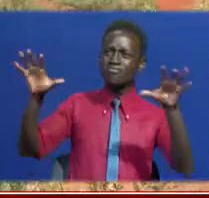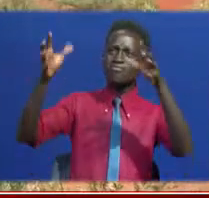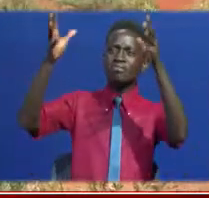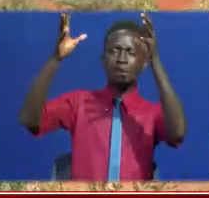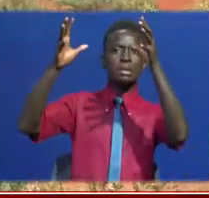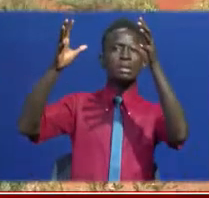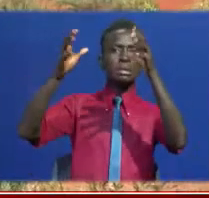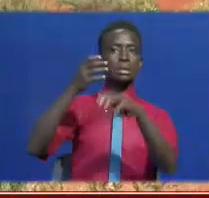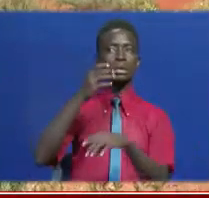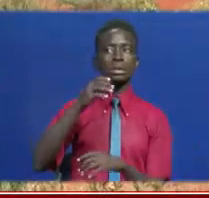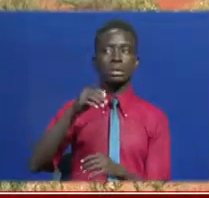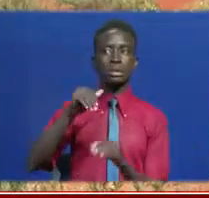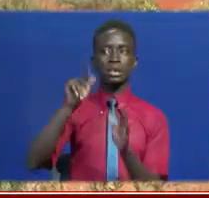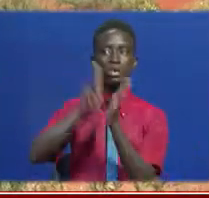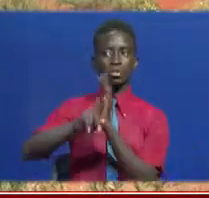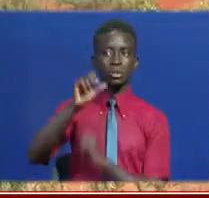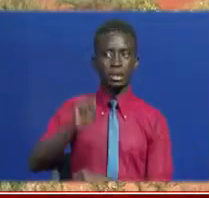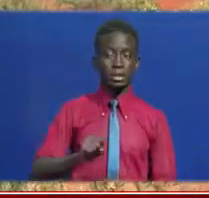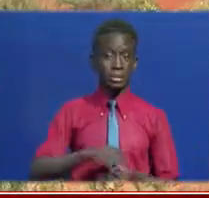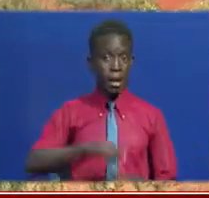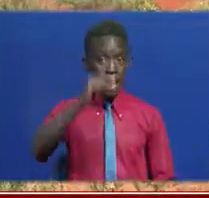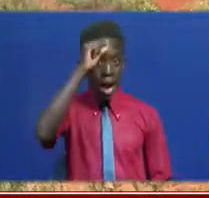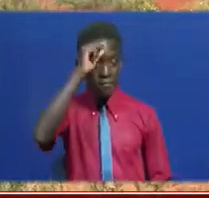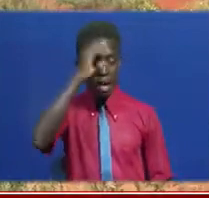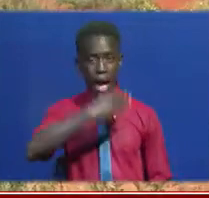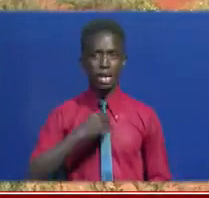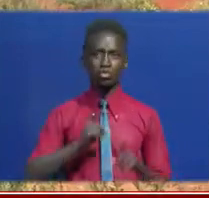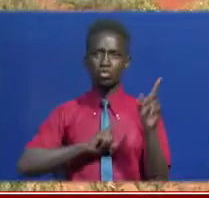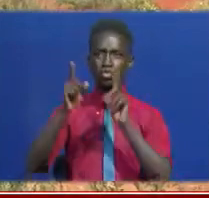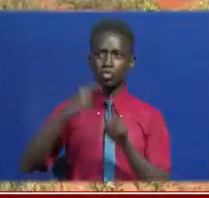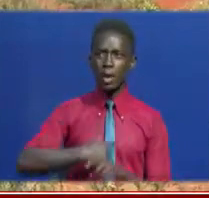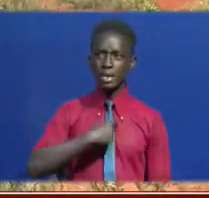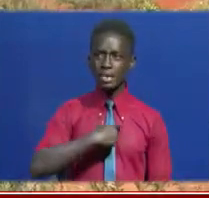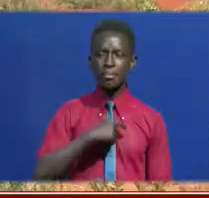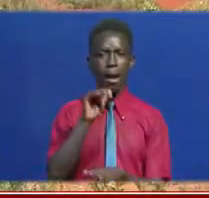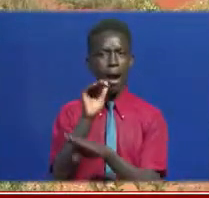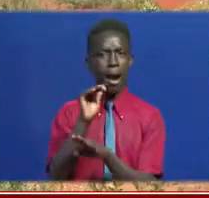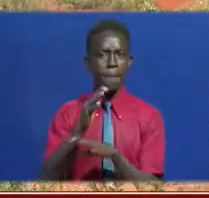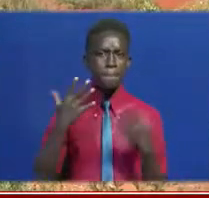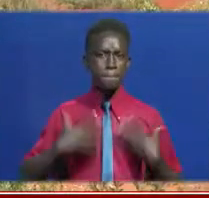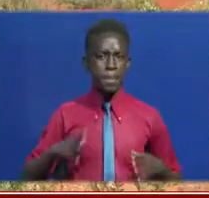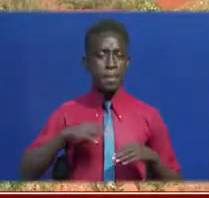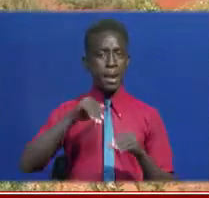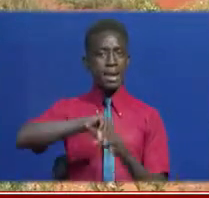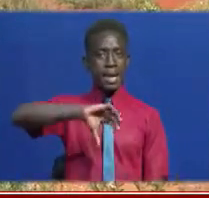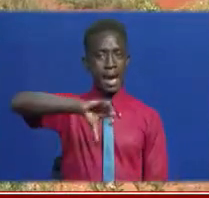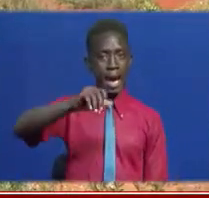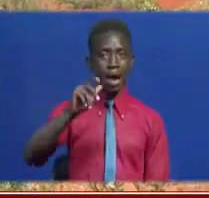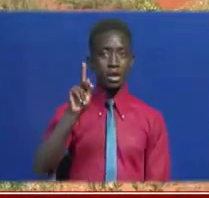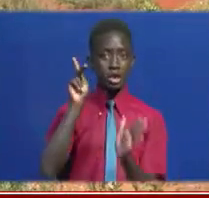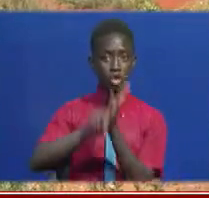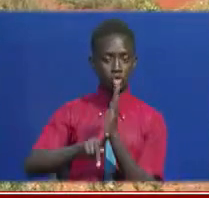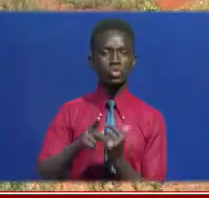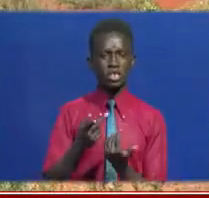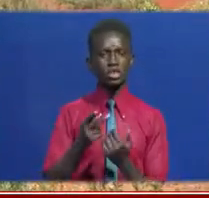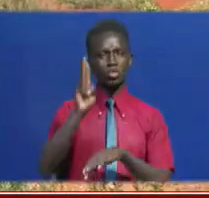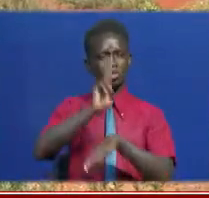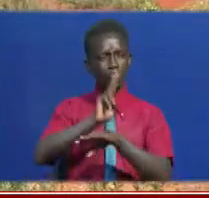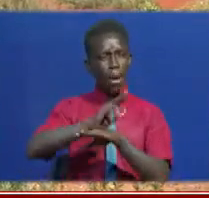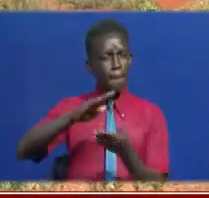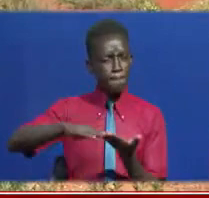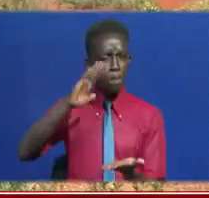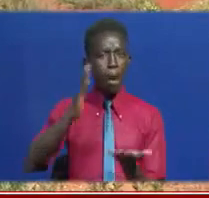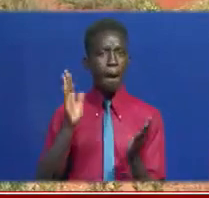Reserve. The government and tourism stakeholders are now urging locals in the county of Kitui to maximize on the region's